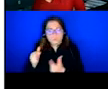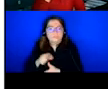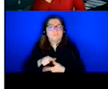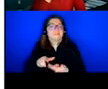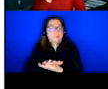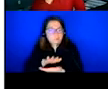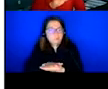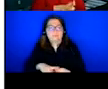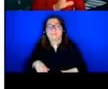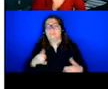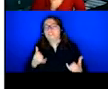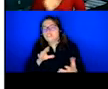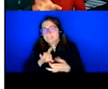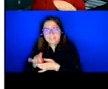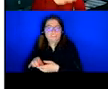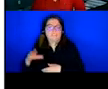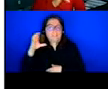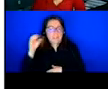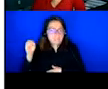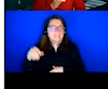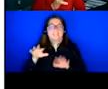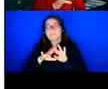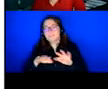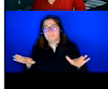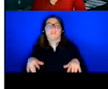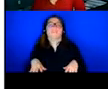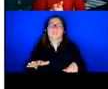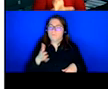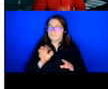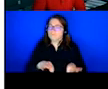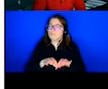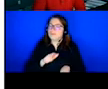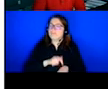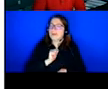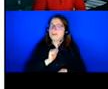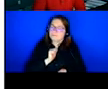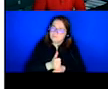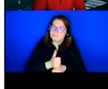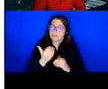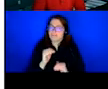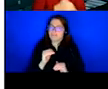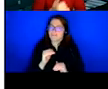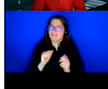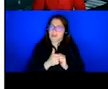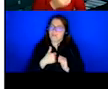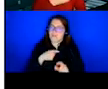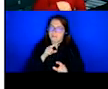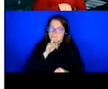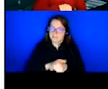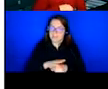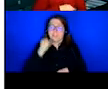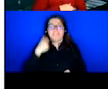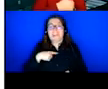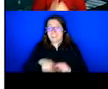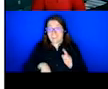well. But that's specific to think about. I'm setting a time limit of how I want to commit to that as well. And if I can't make it,